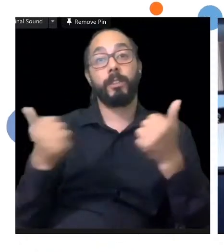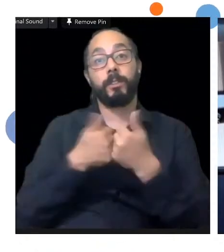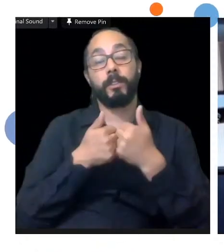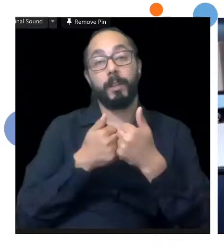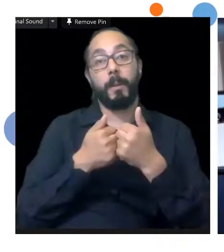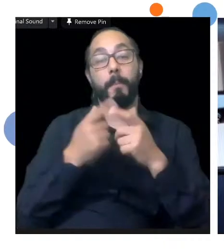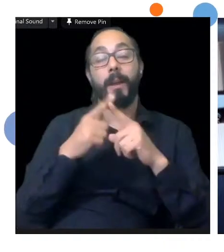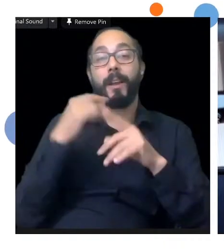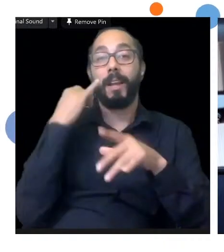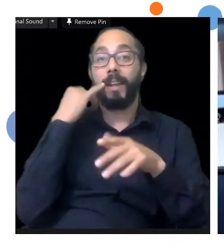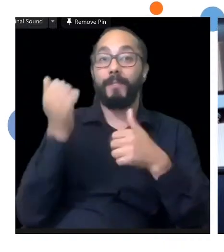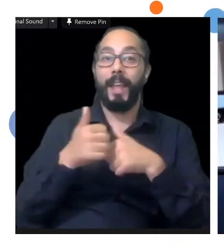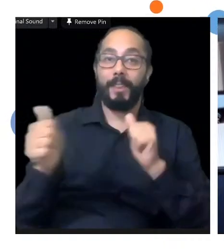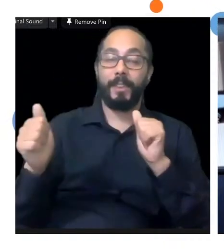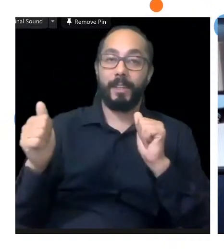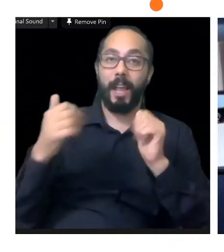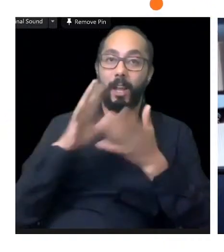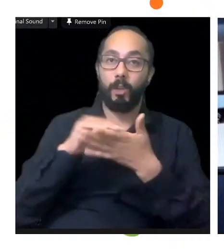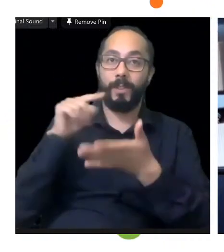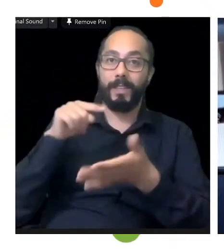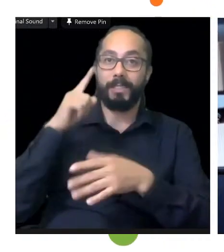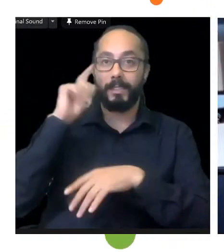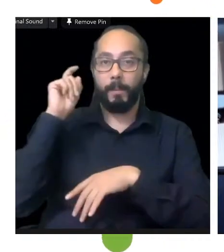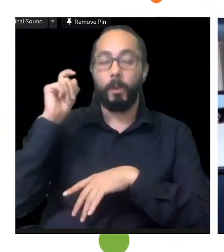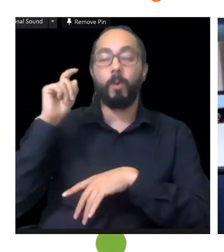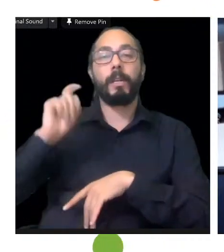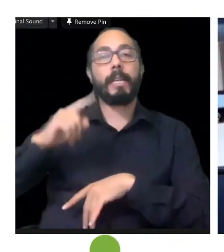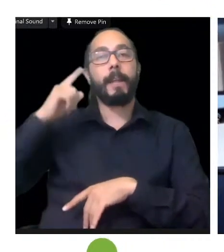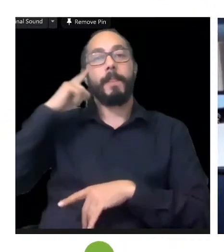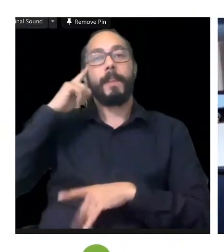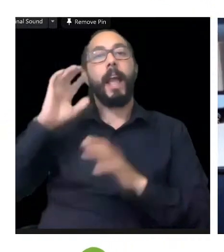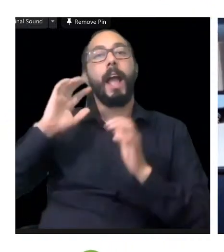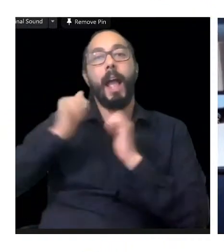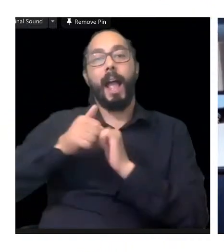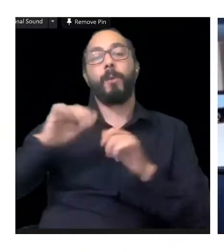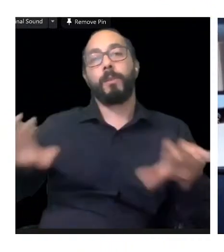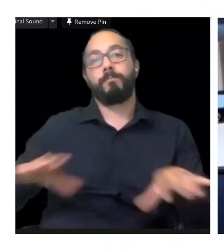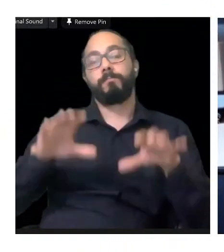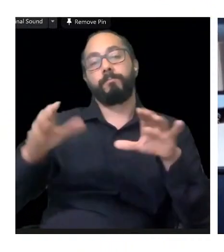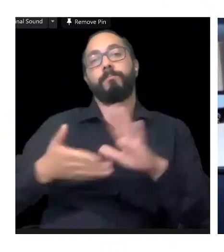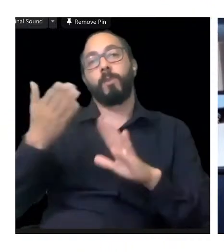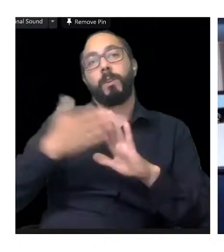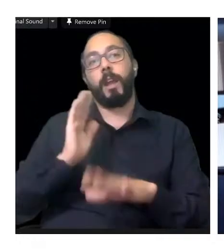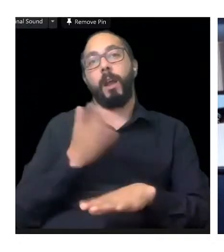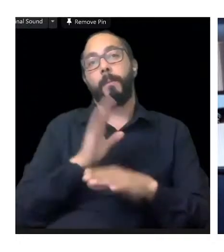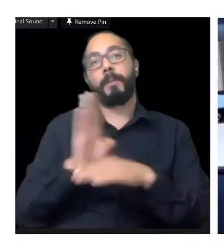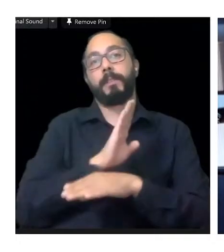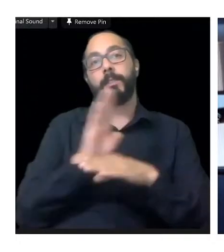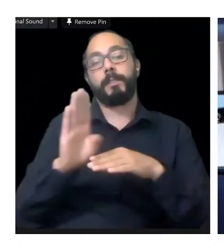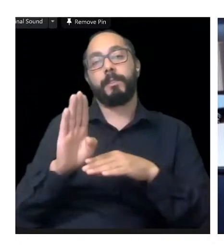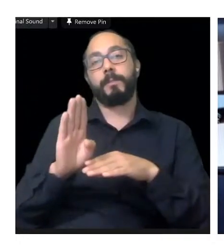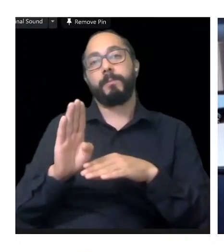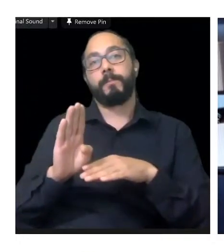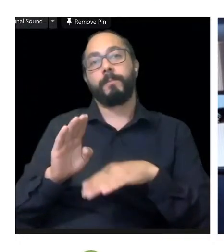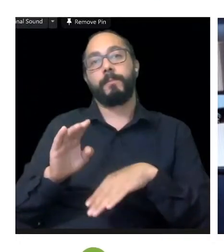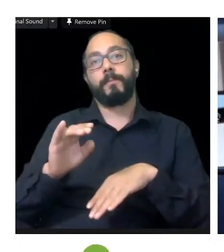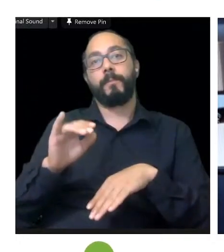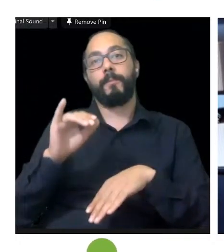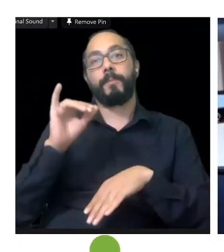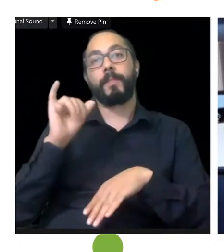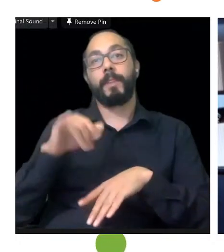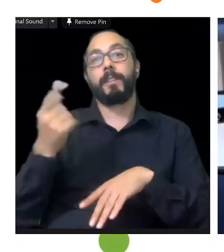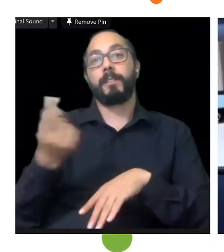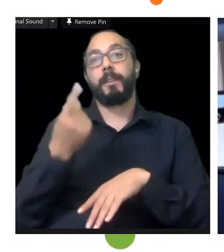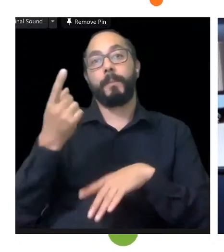has taught me this summer, is we need to rethink on how we do our business. And that is something that I am always inspired by.